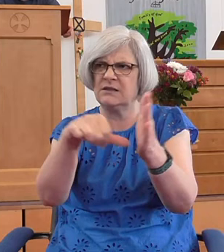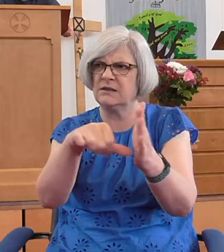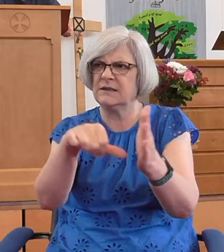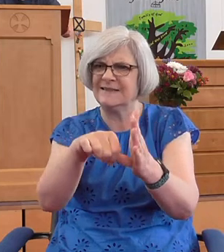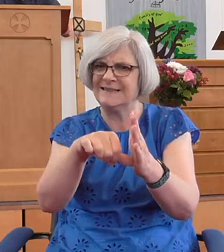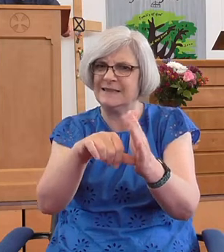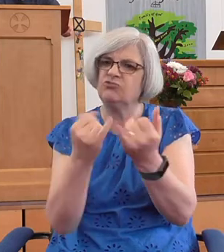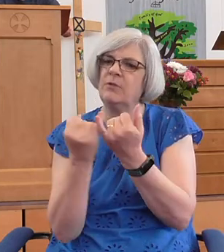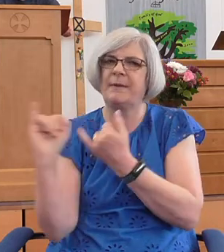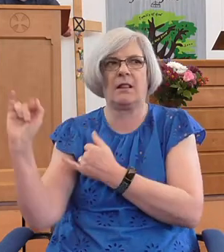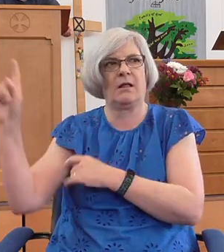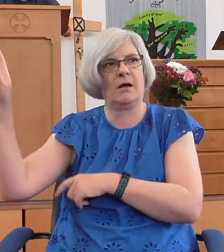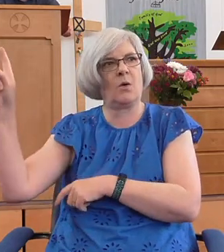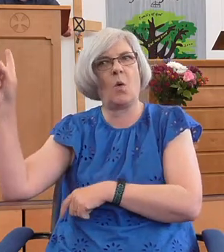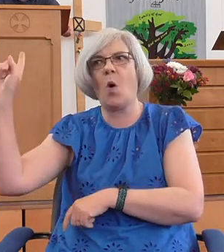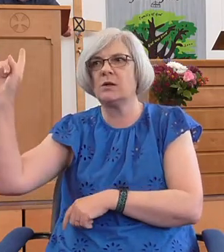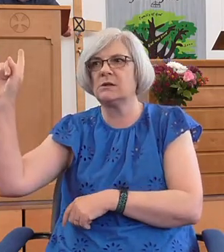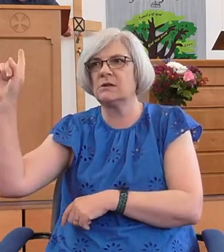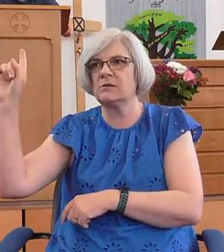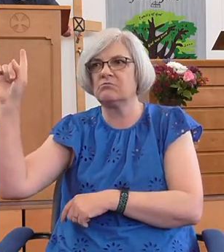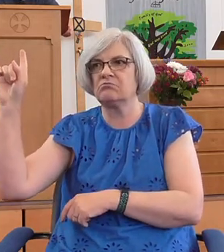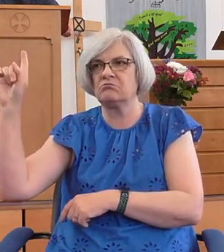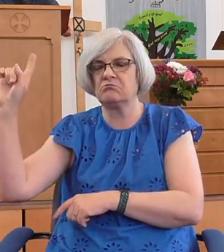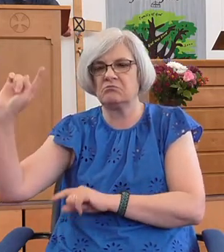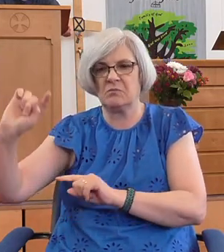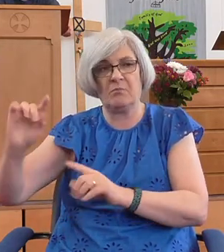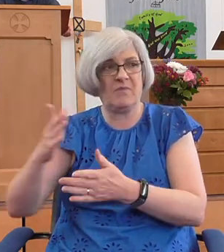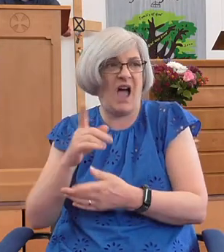rebelled against God by opposing his servant.